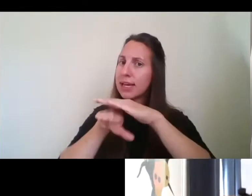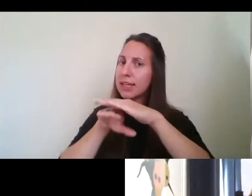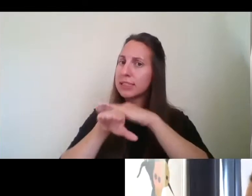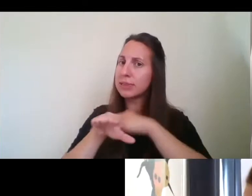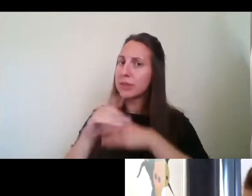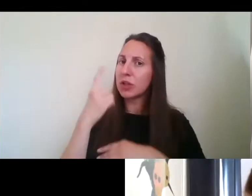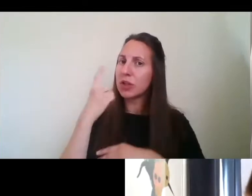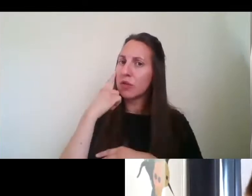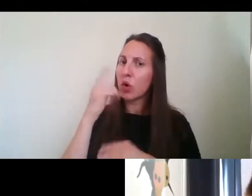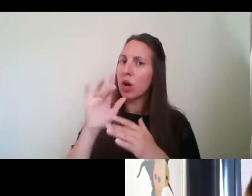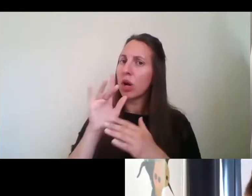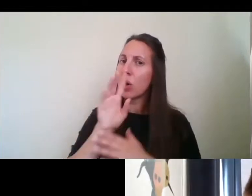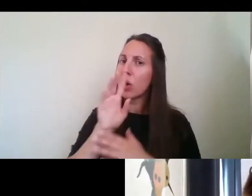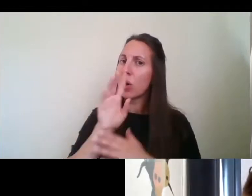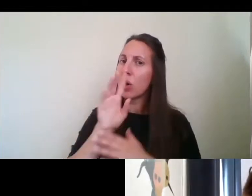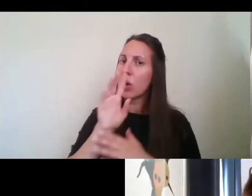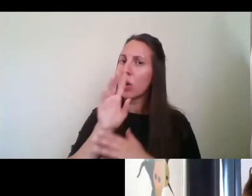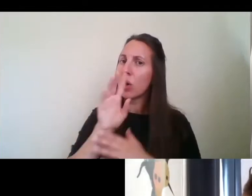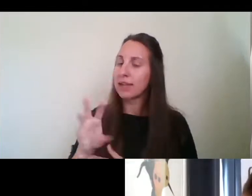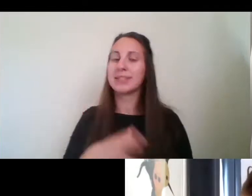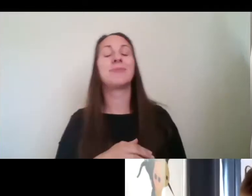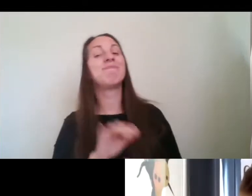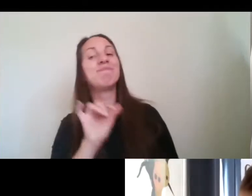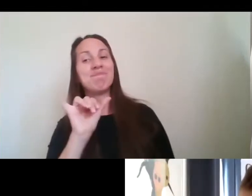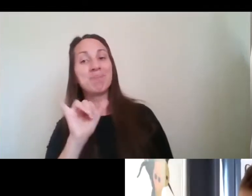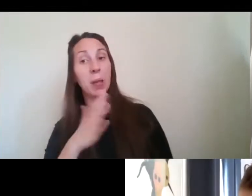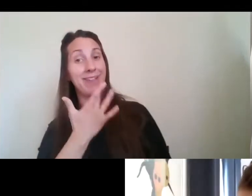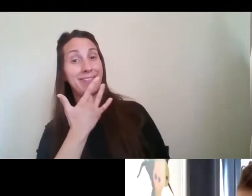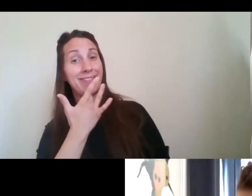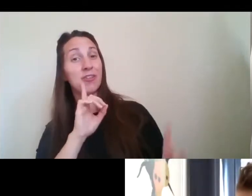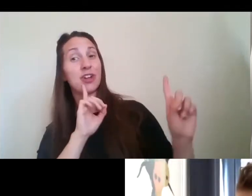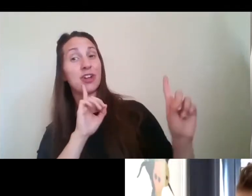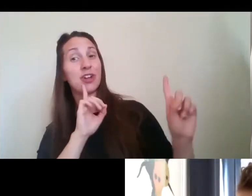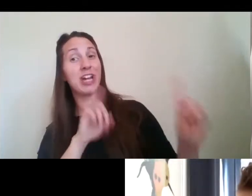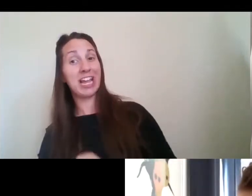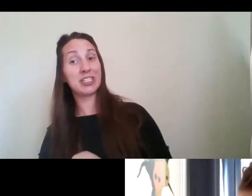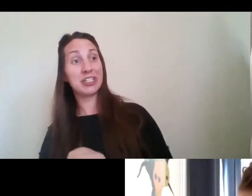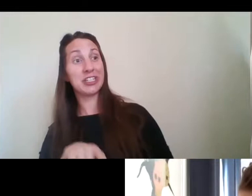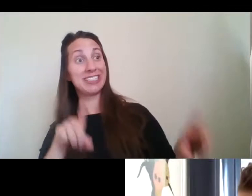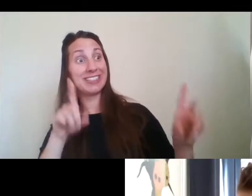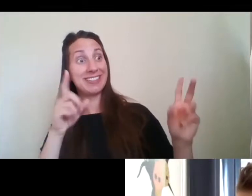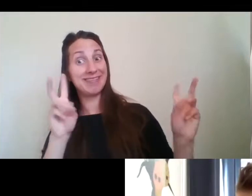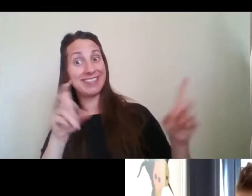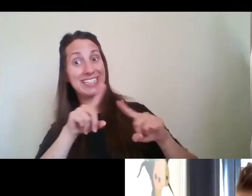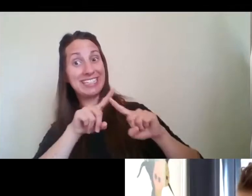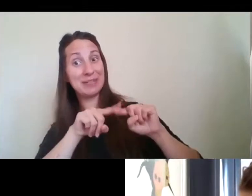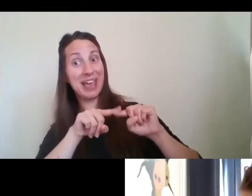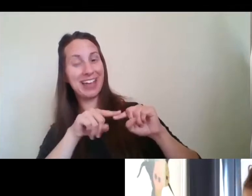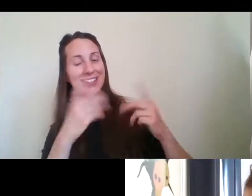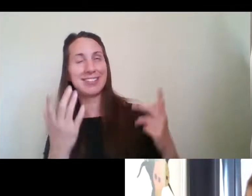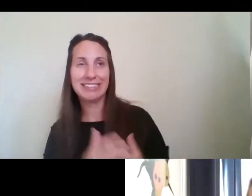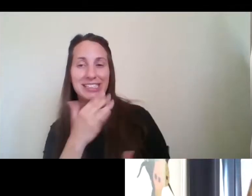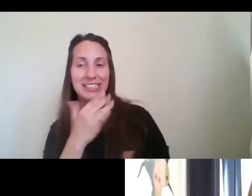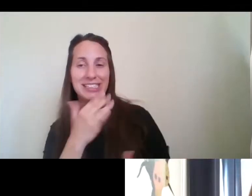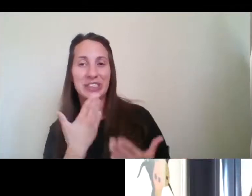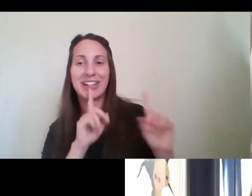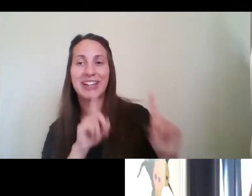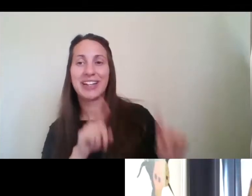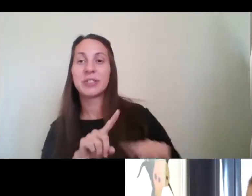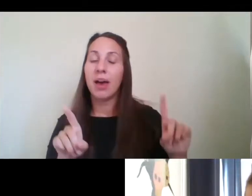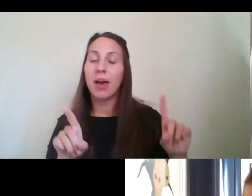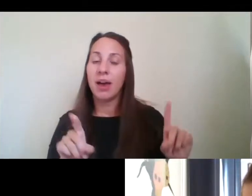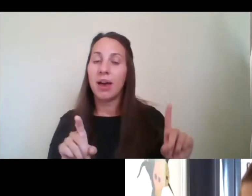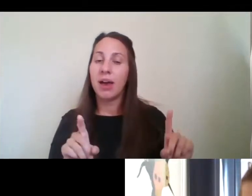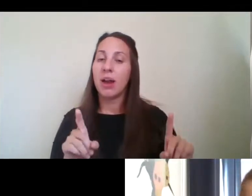my favorite answer for this is it depends, which is never what you want to look into for an answer. But when we have